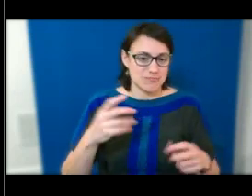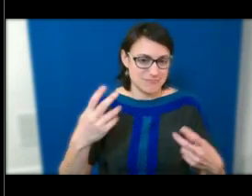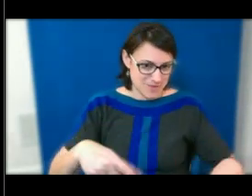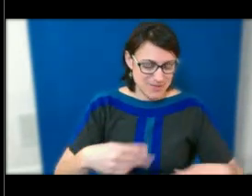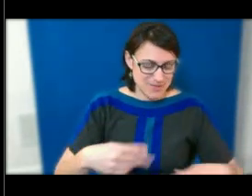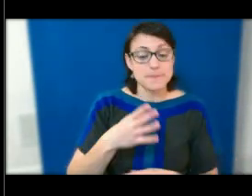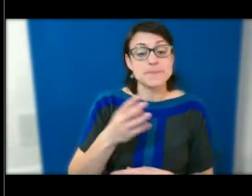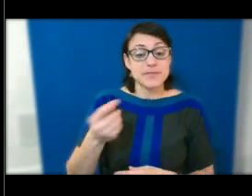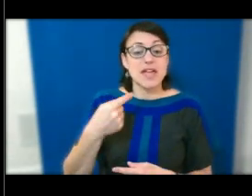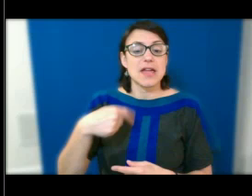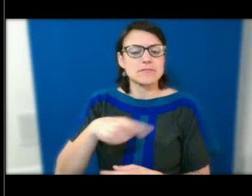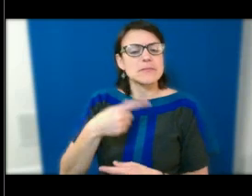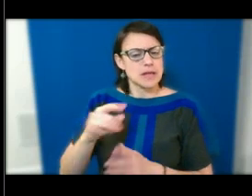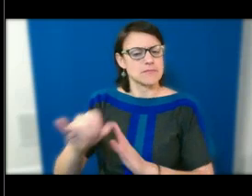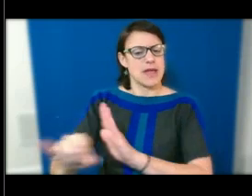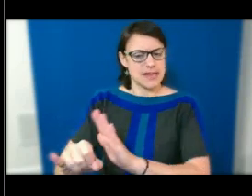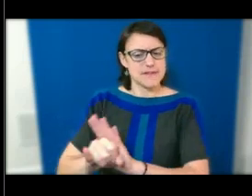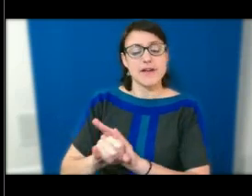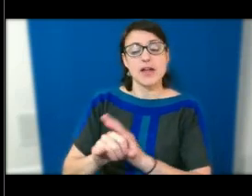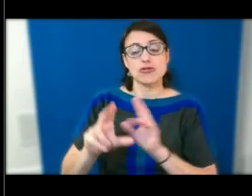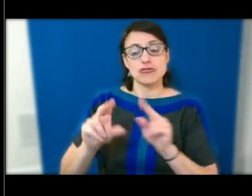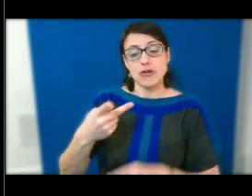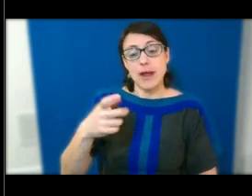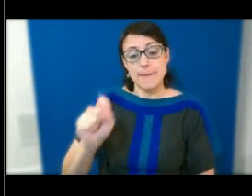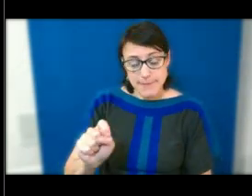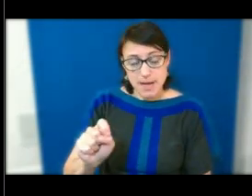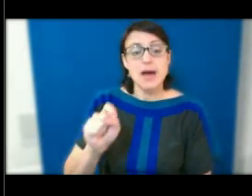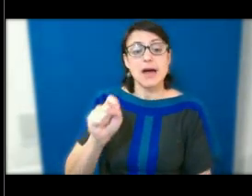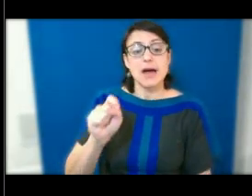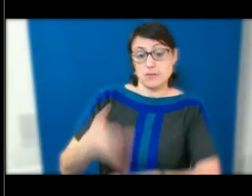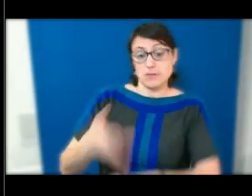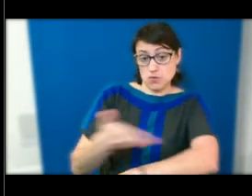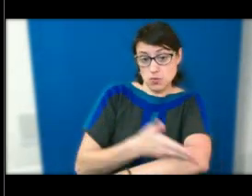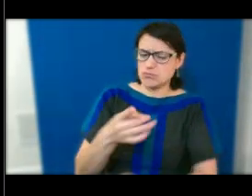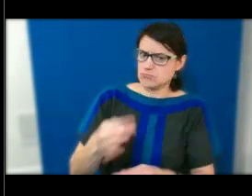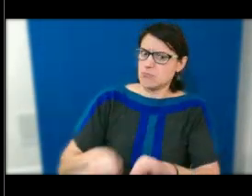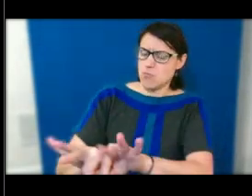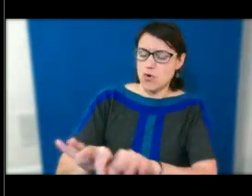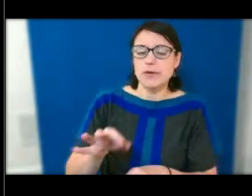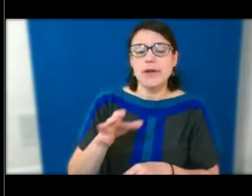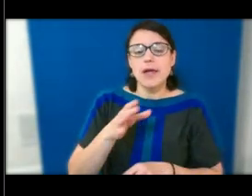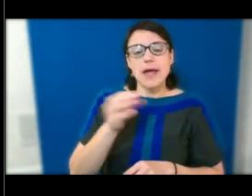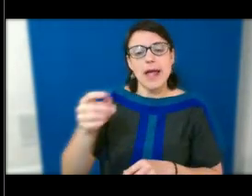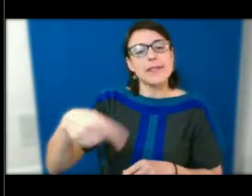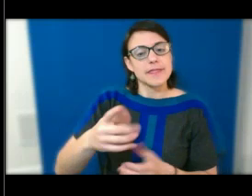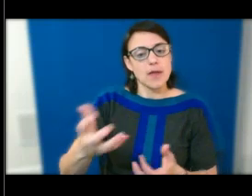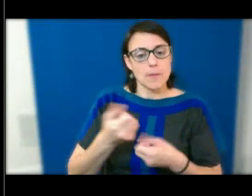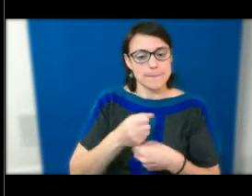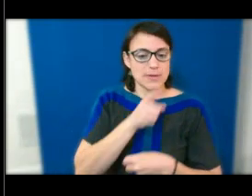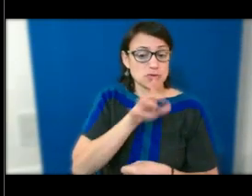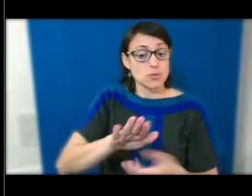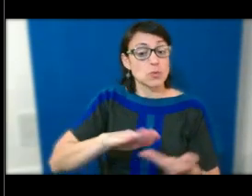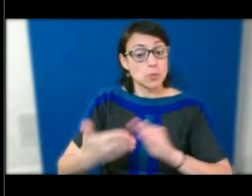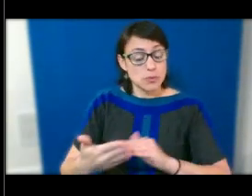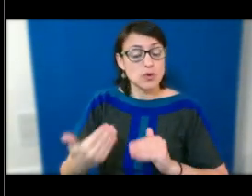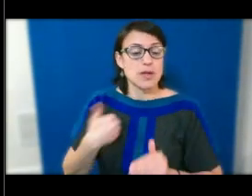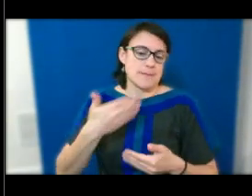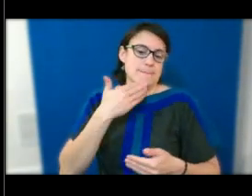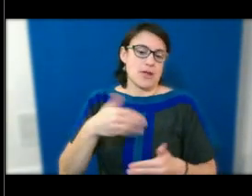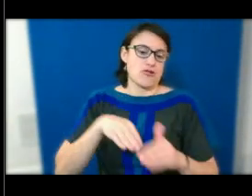that the fishing community could have better access to fish, that we were restoring these